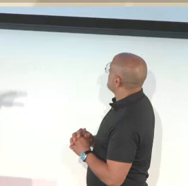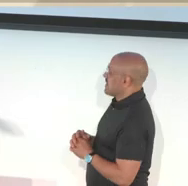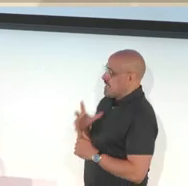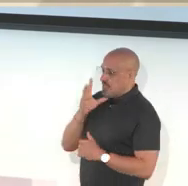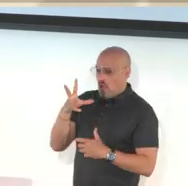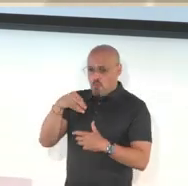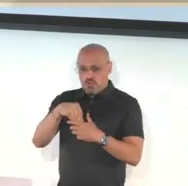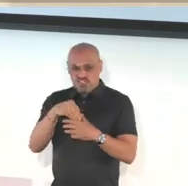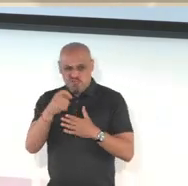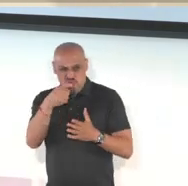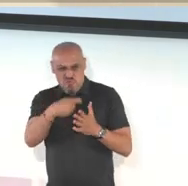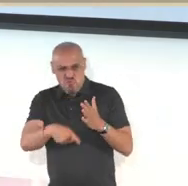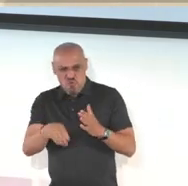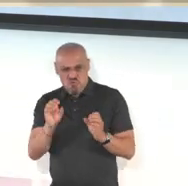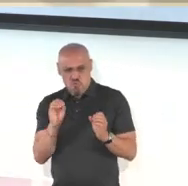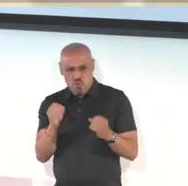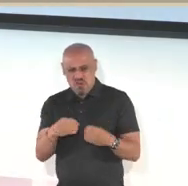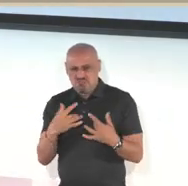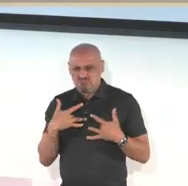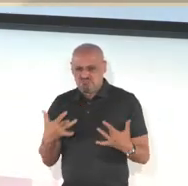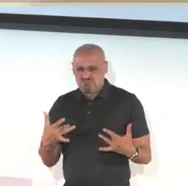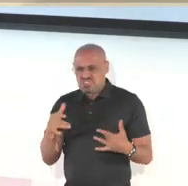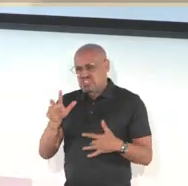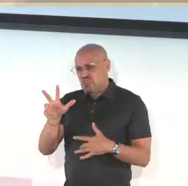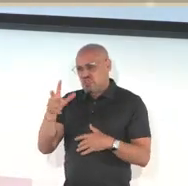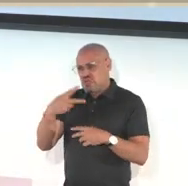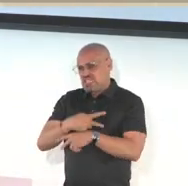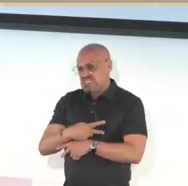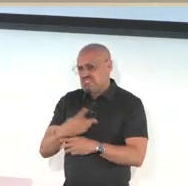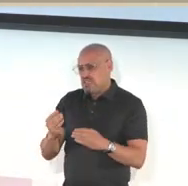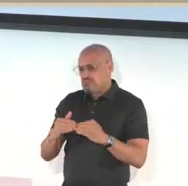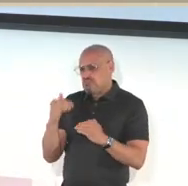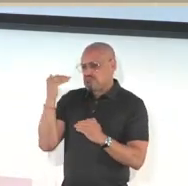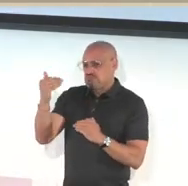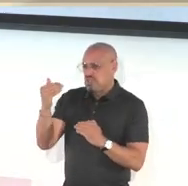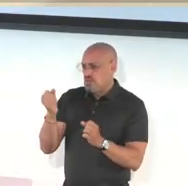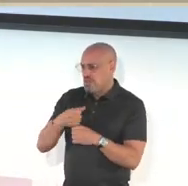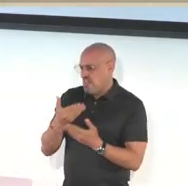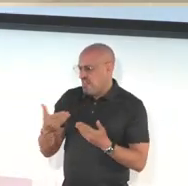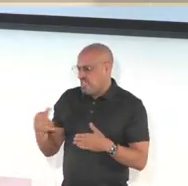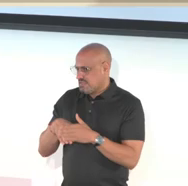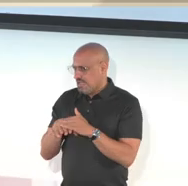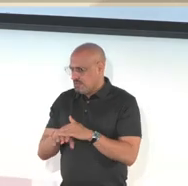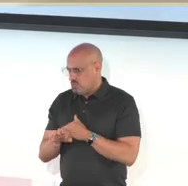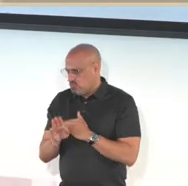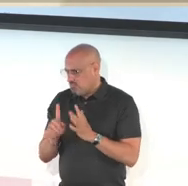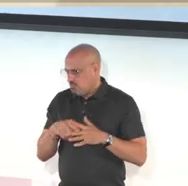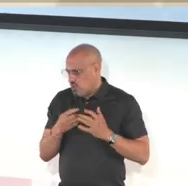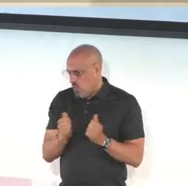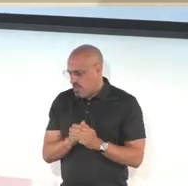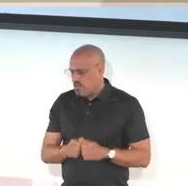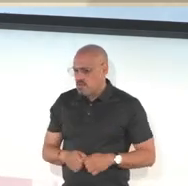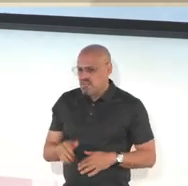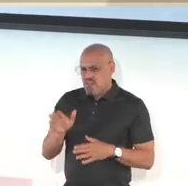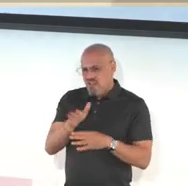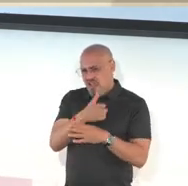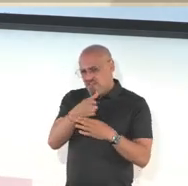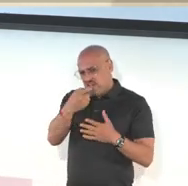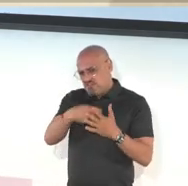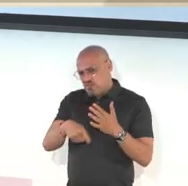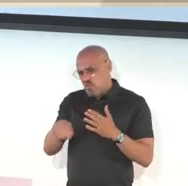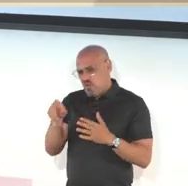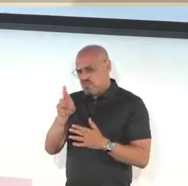costs organizations normally around 3 times the amount of making those things accessible to begin with. The average cost of a